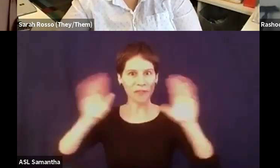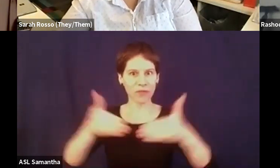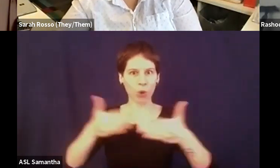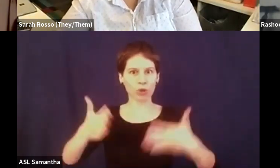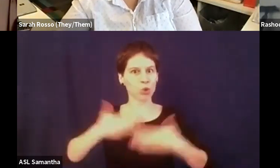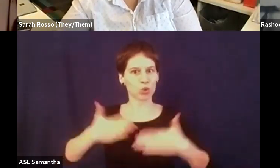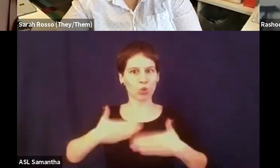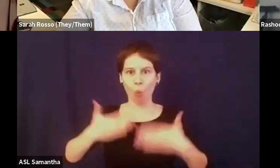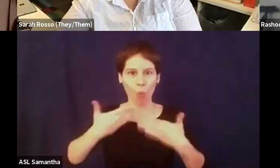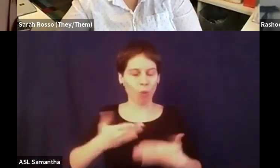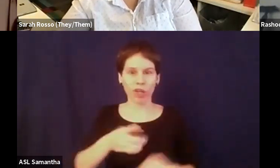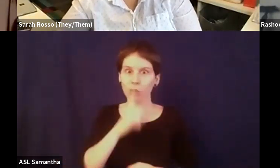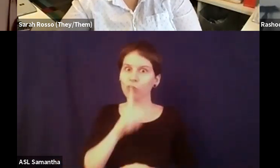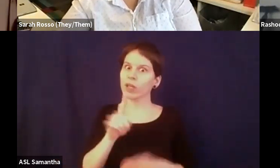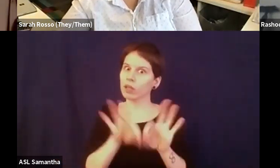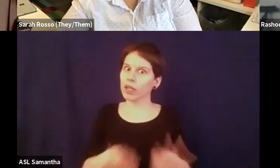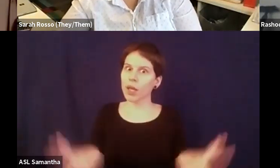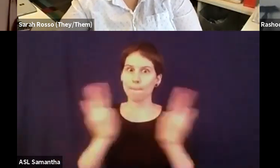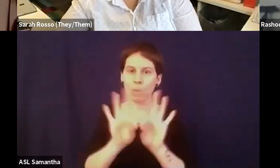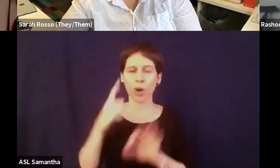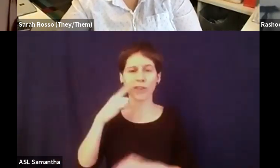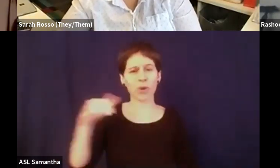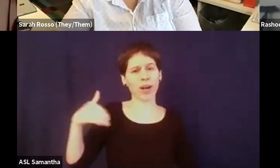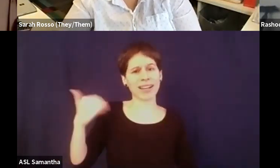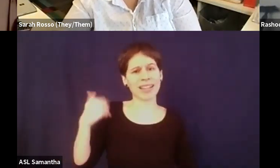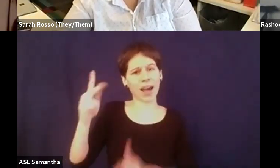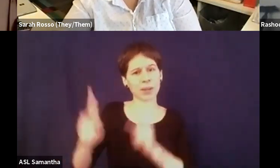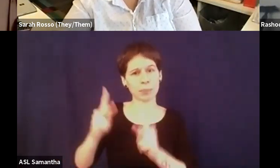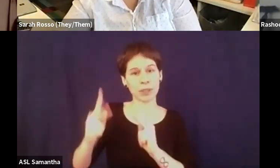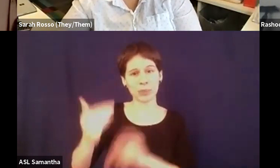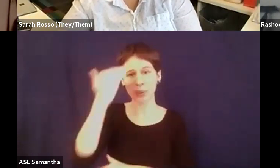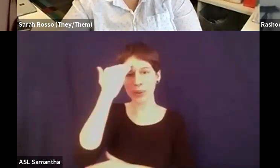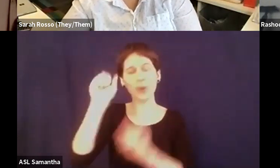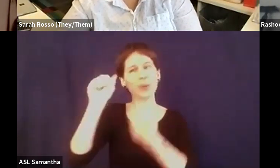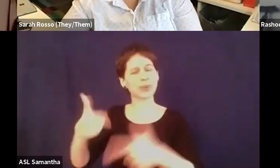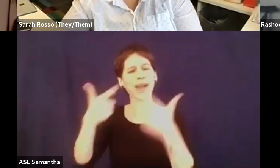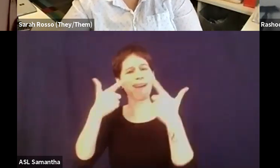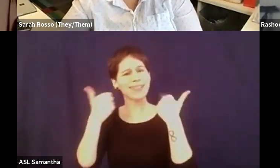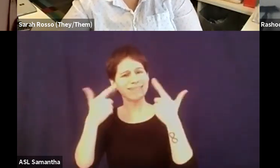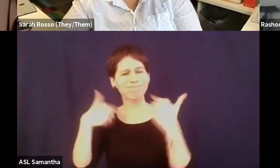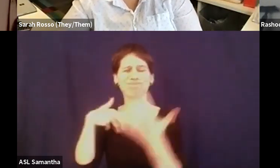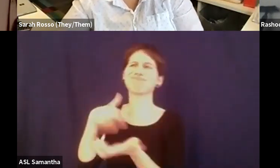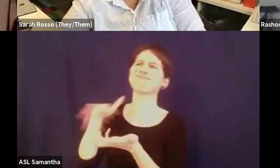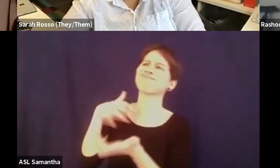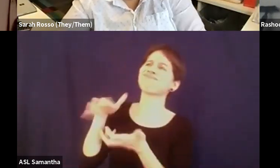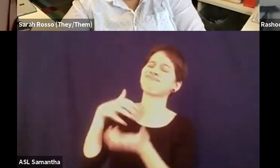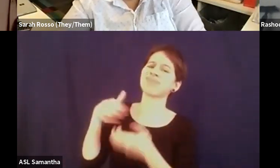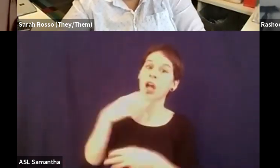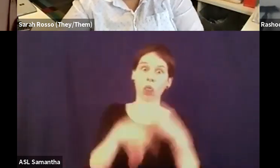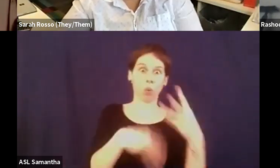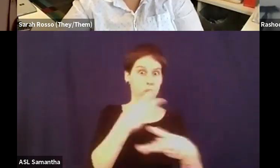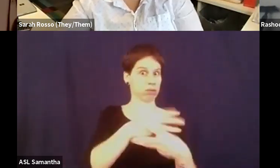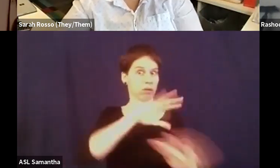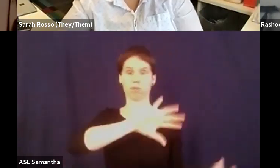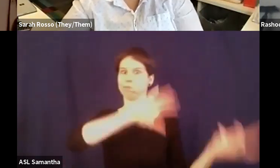really, really important for young people to know that it's okay to laugh. You know, the world is imploding right now, but